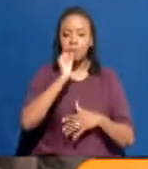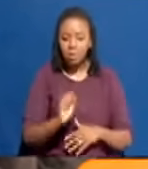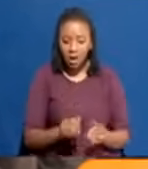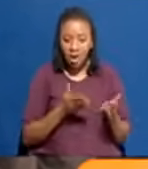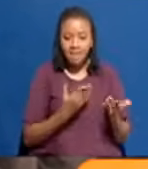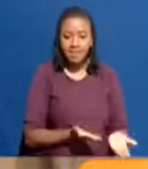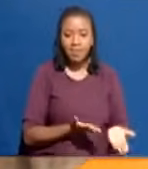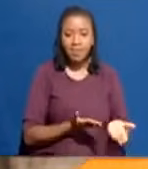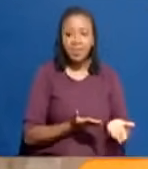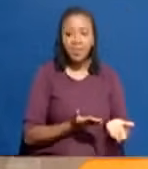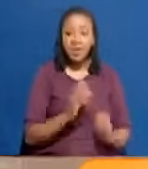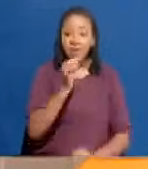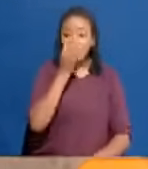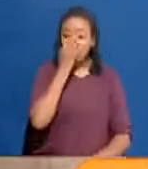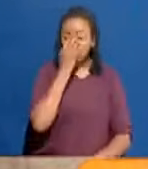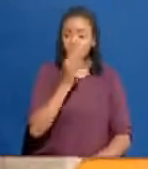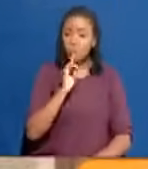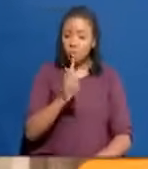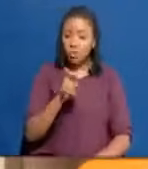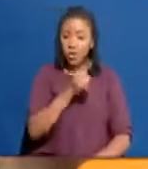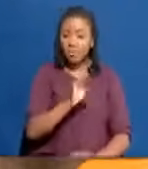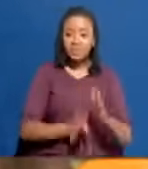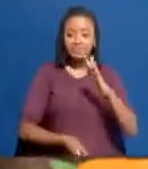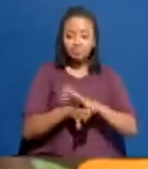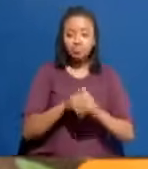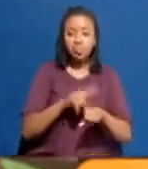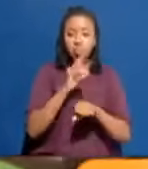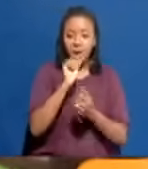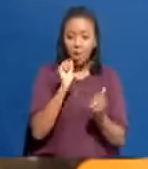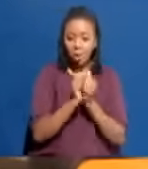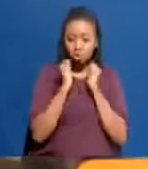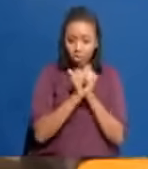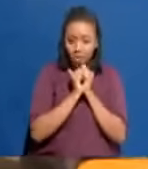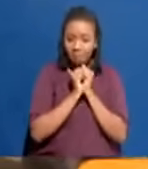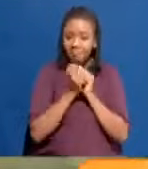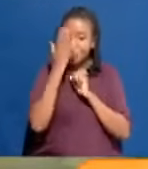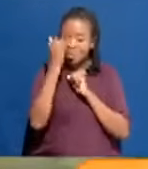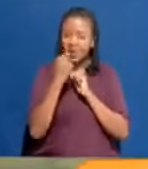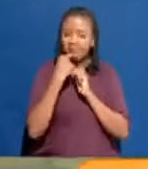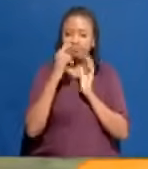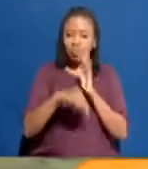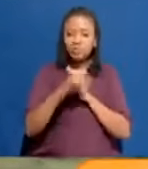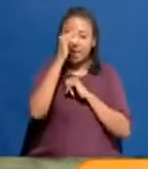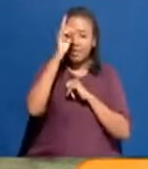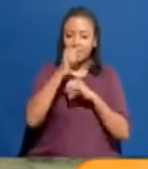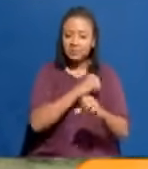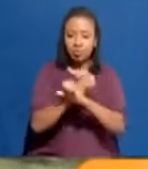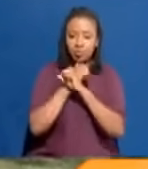ordered by President William Ruto in early October as he proclaimed the government's resolve to protect the country's water